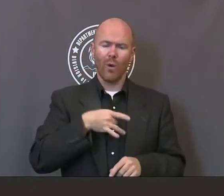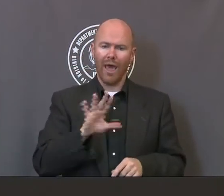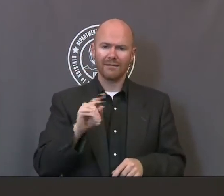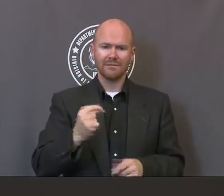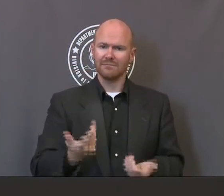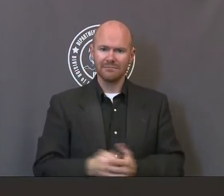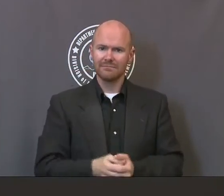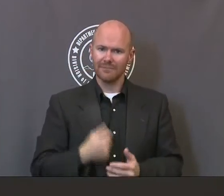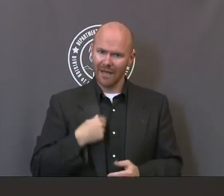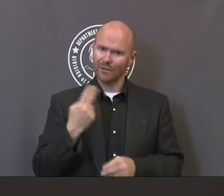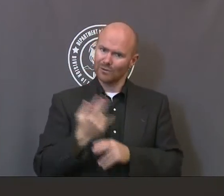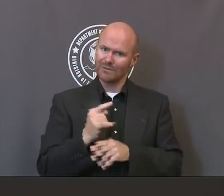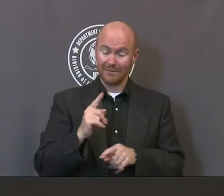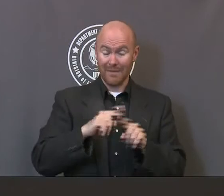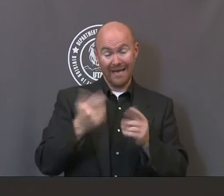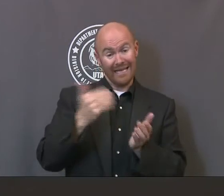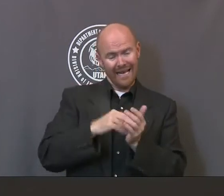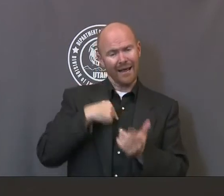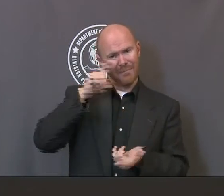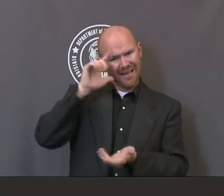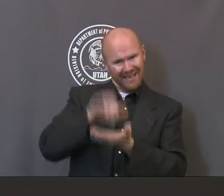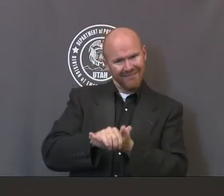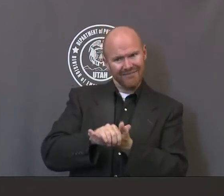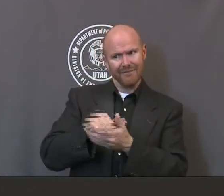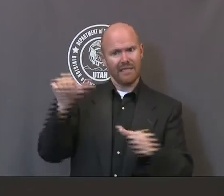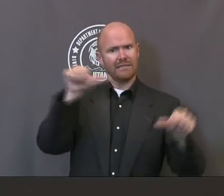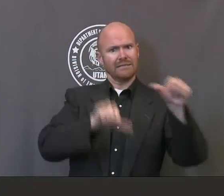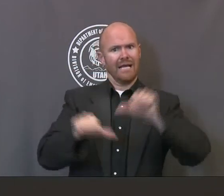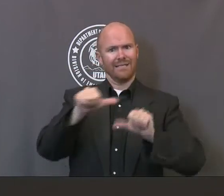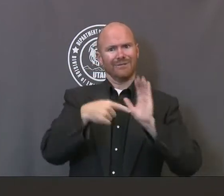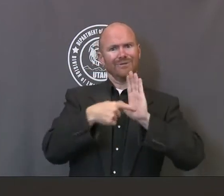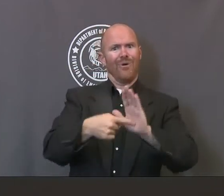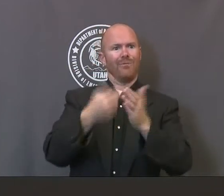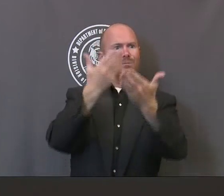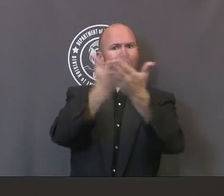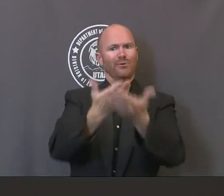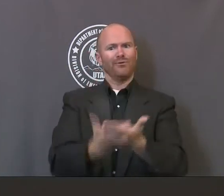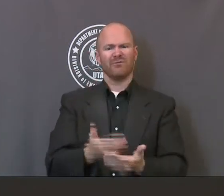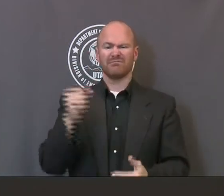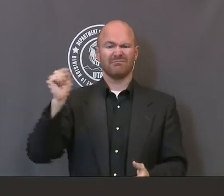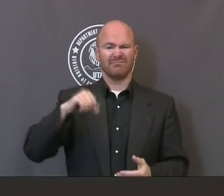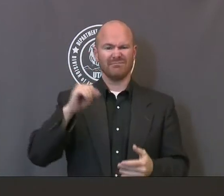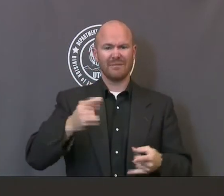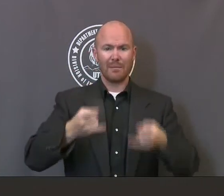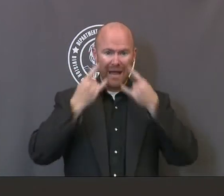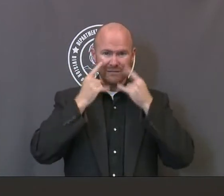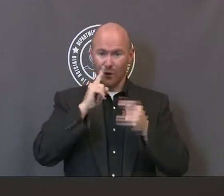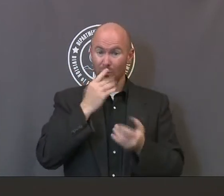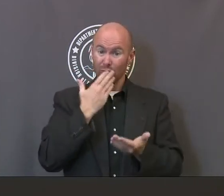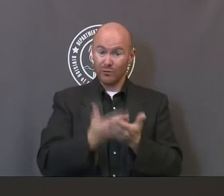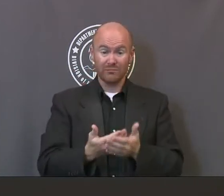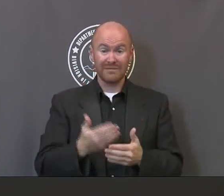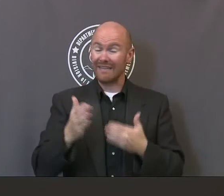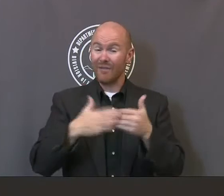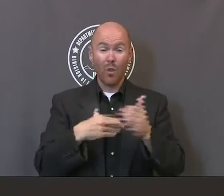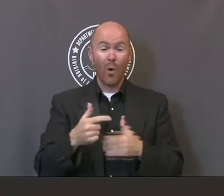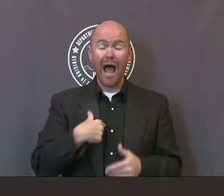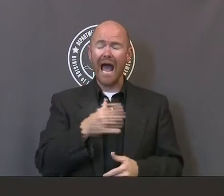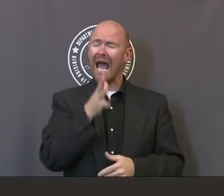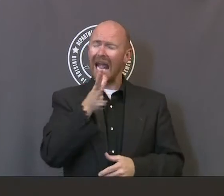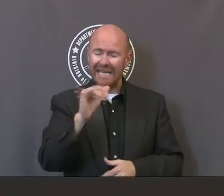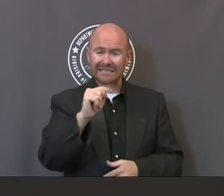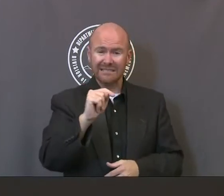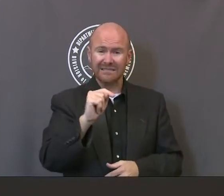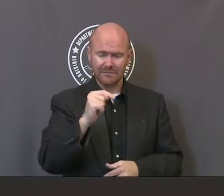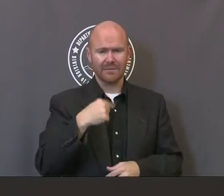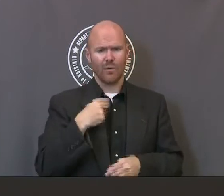it. But I believe in the data. I believe in the science. I've seen it. I've watched it happen. And so I wear a mask, even though I don't want to, because